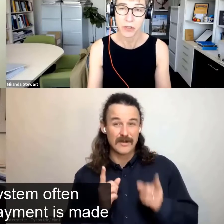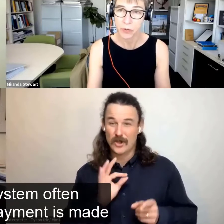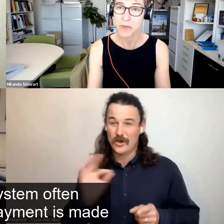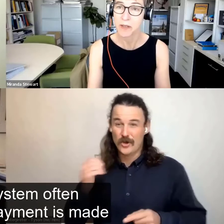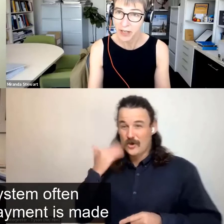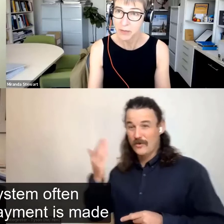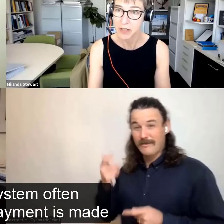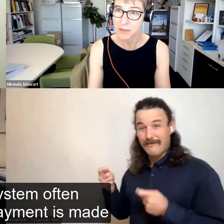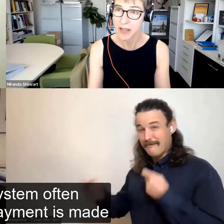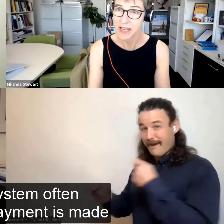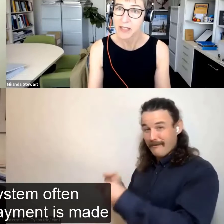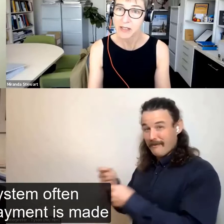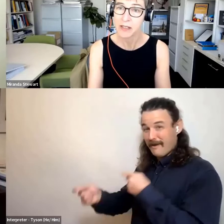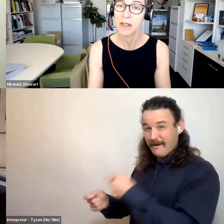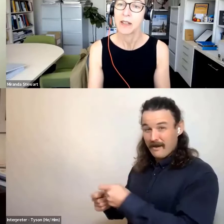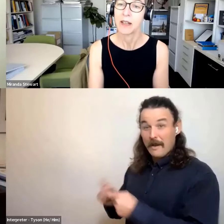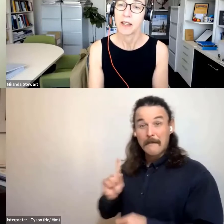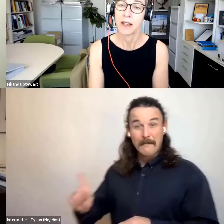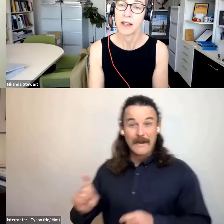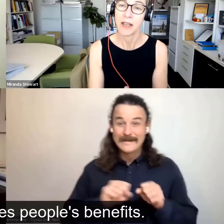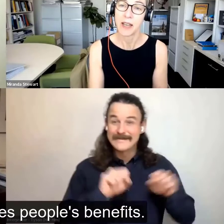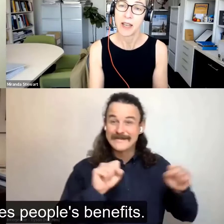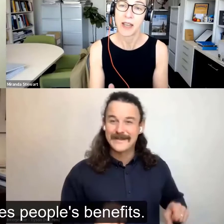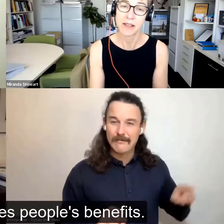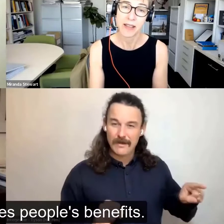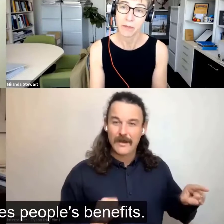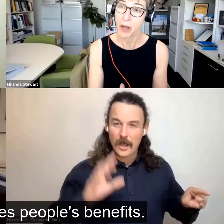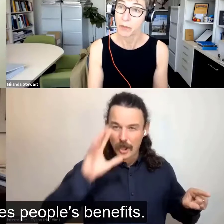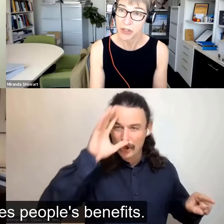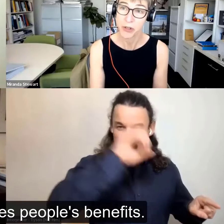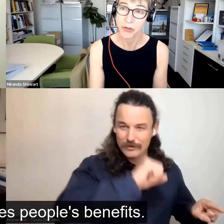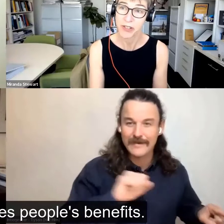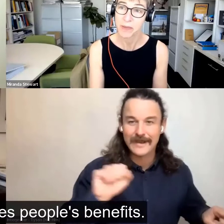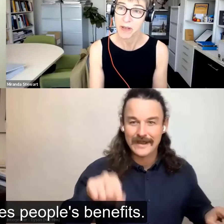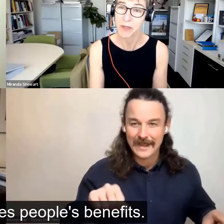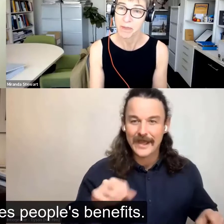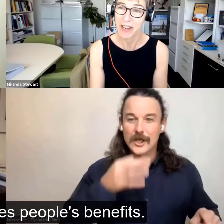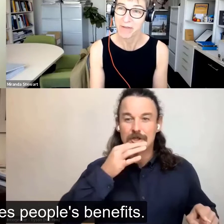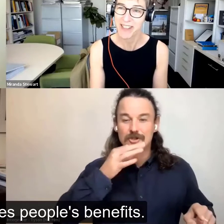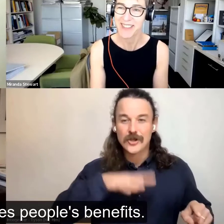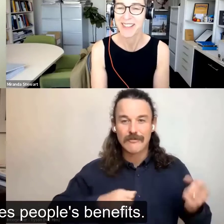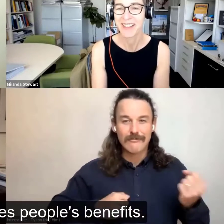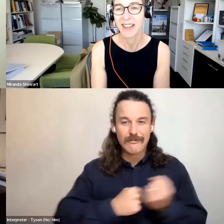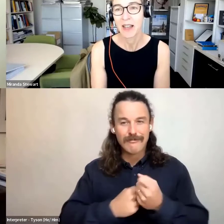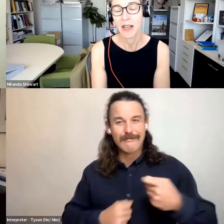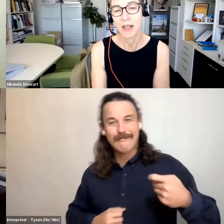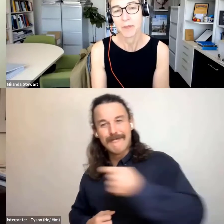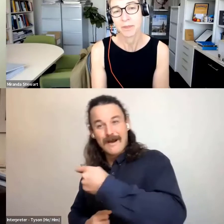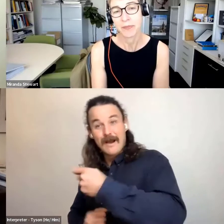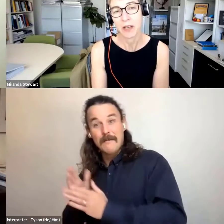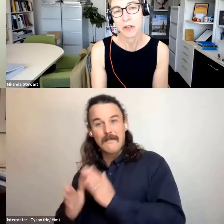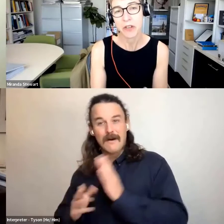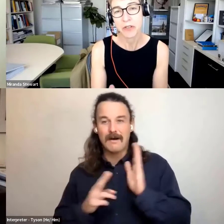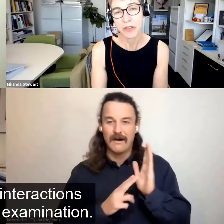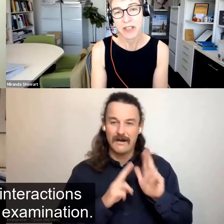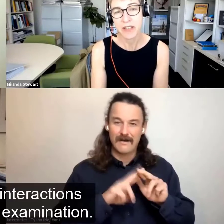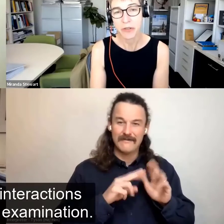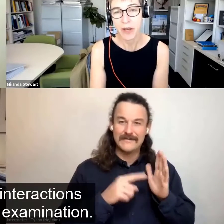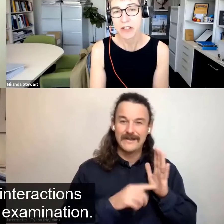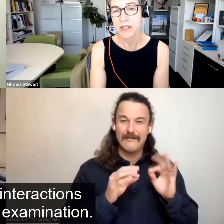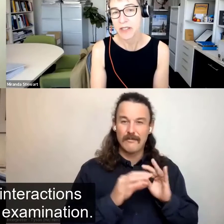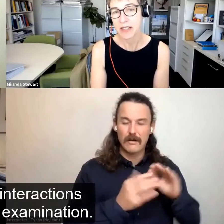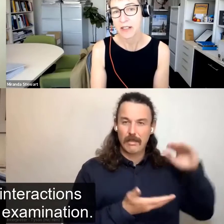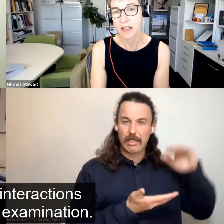often assumes a payment is made and thereby reduces people's benefits. So